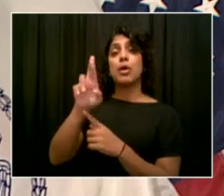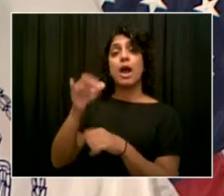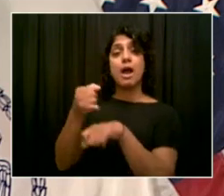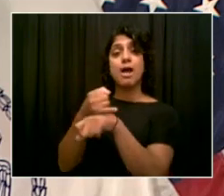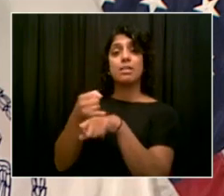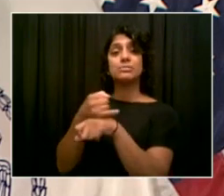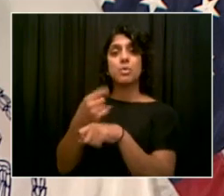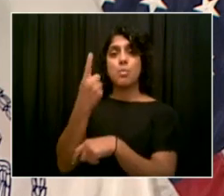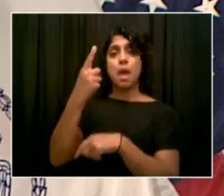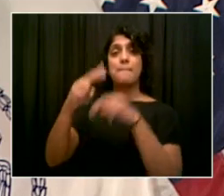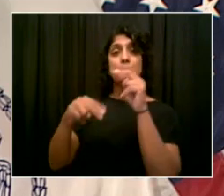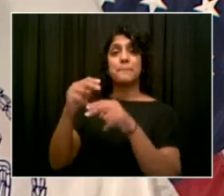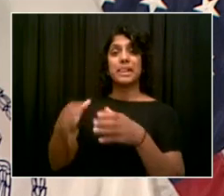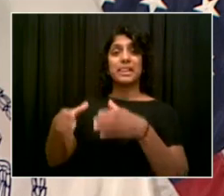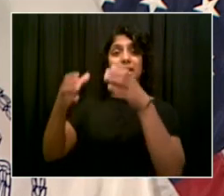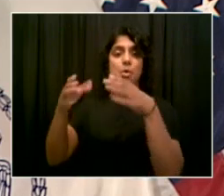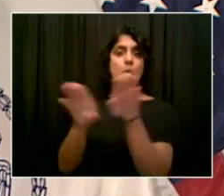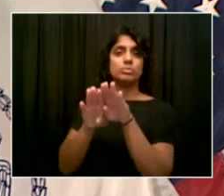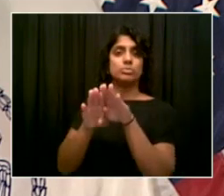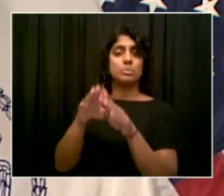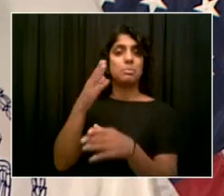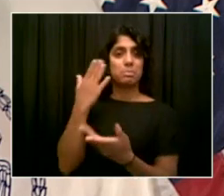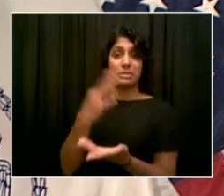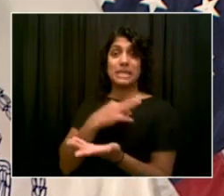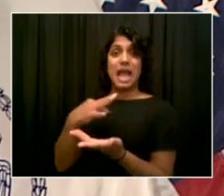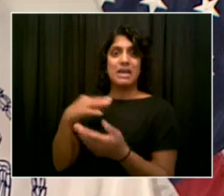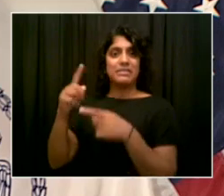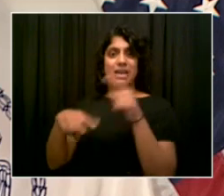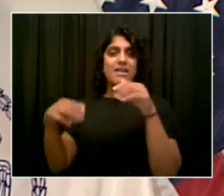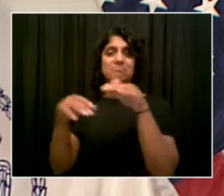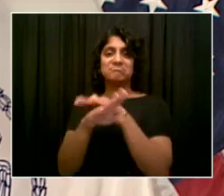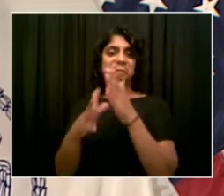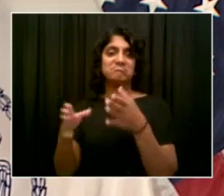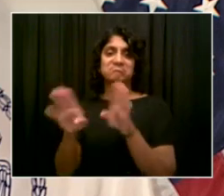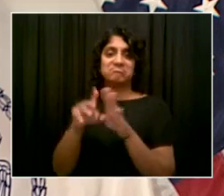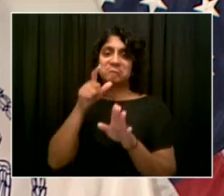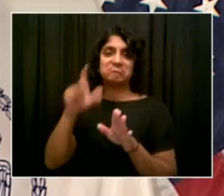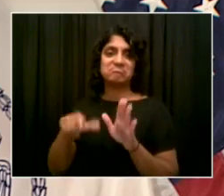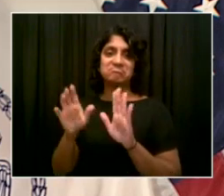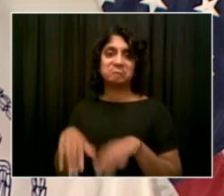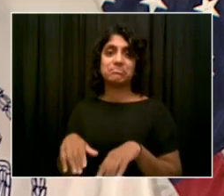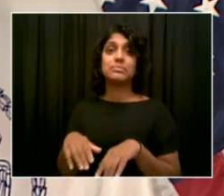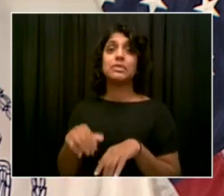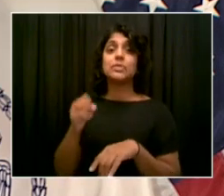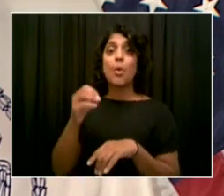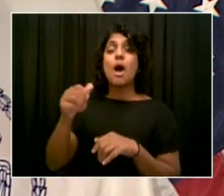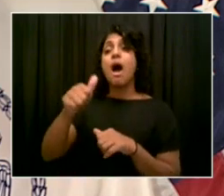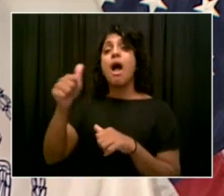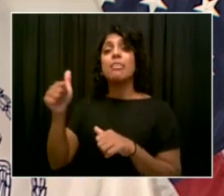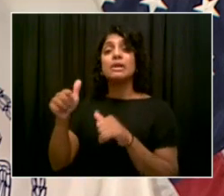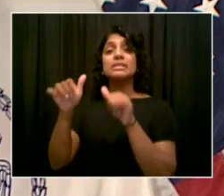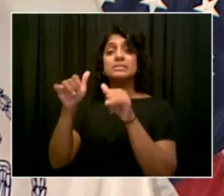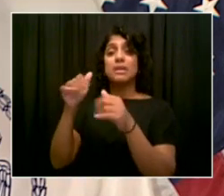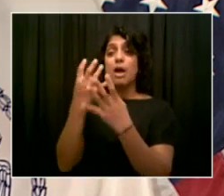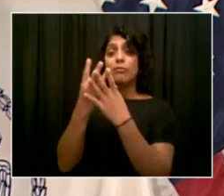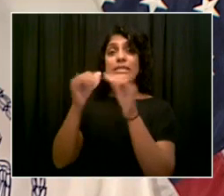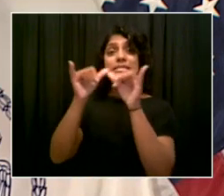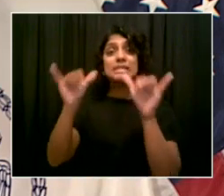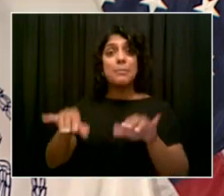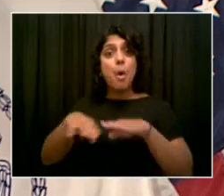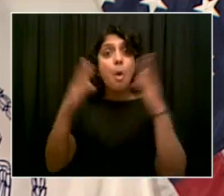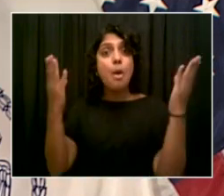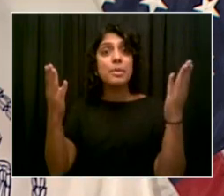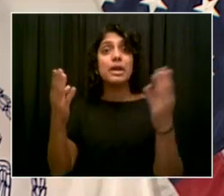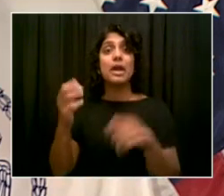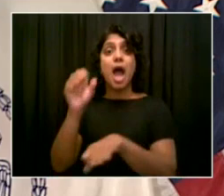but at least it started. And so people who are deemed appropriate to go to